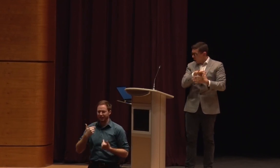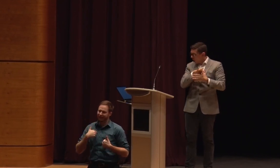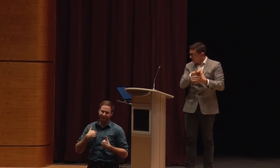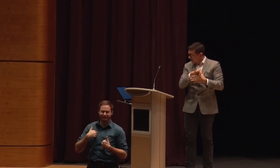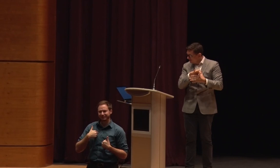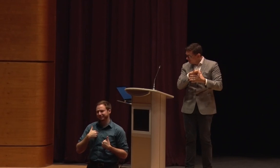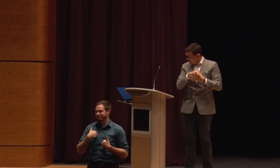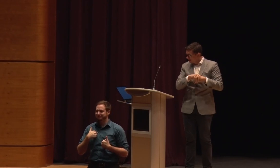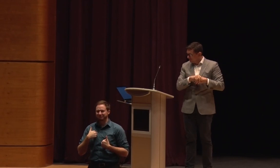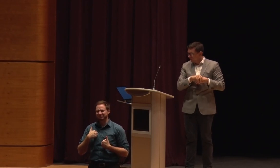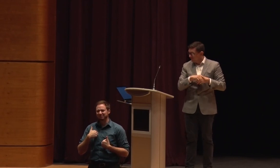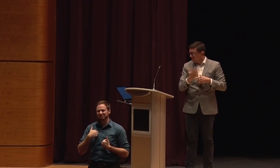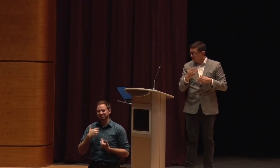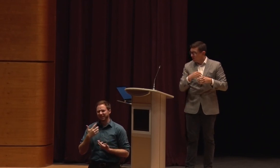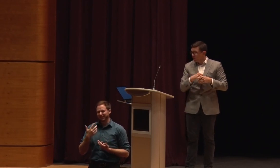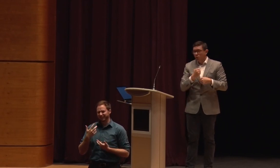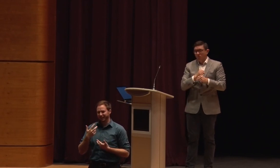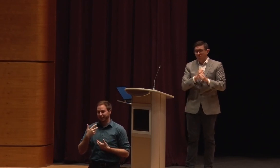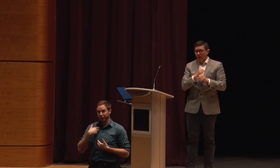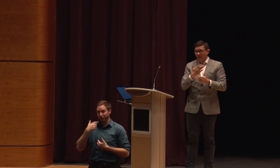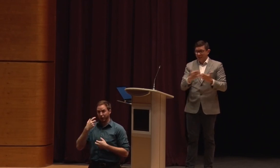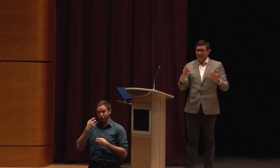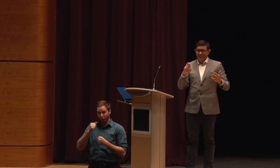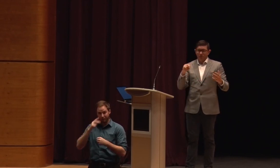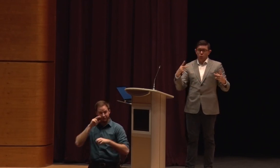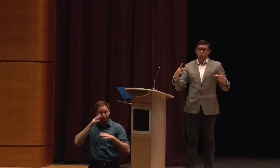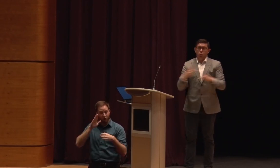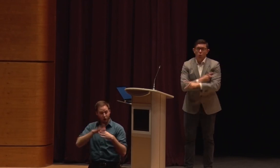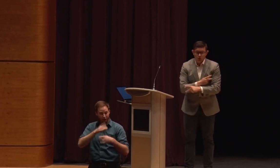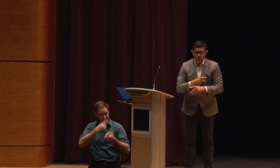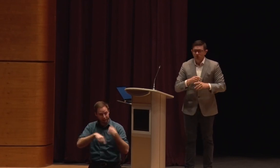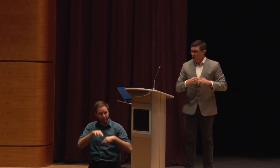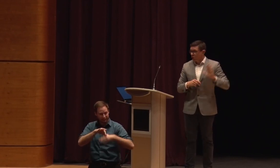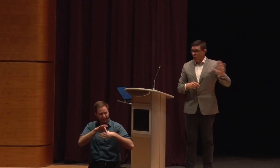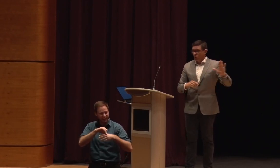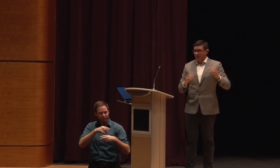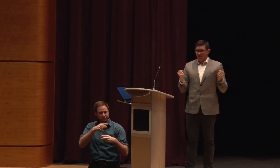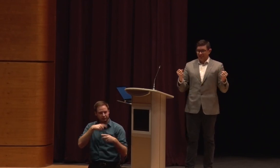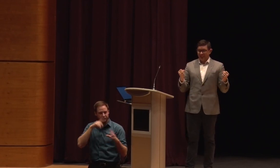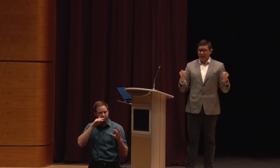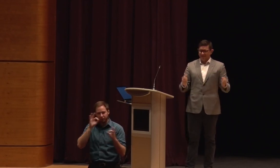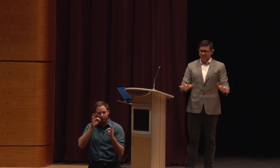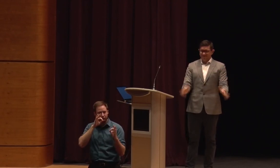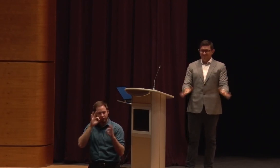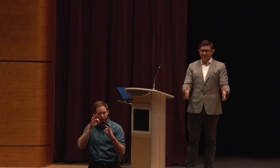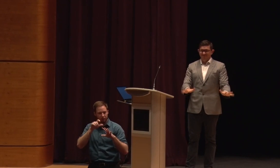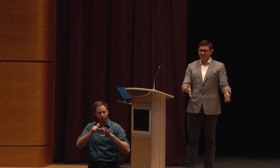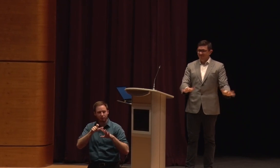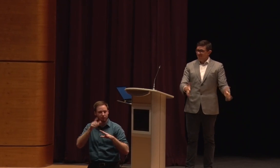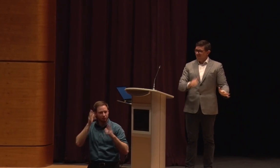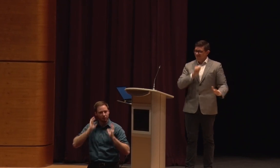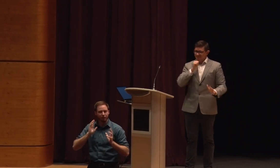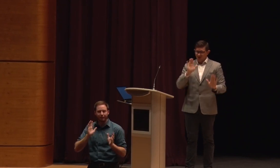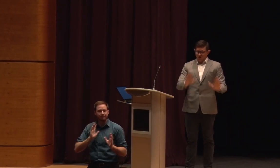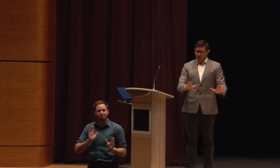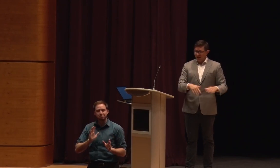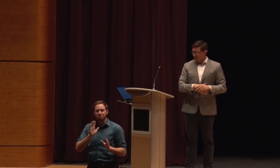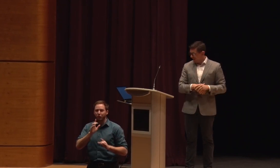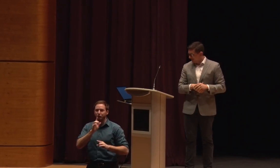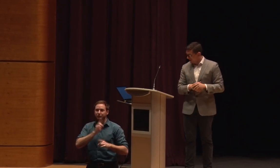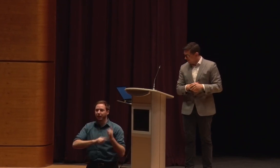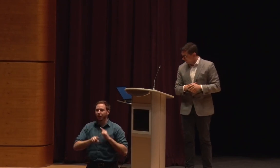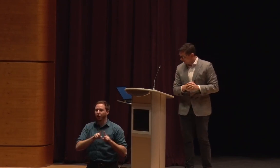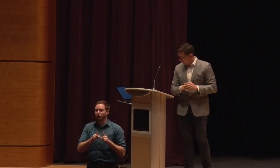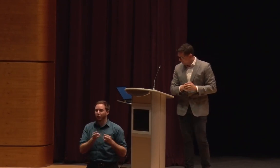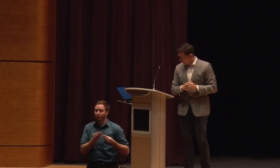it really tough for me to focus on the content that was being delivered. It made things even worse because her signing